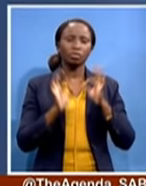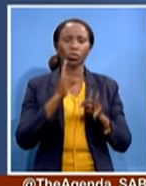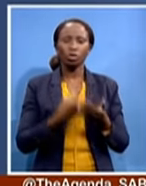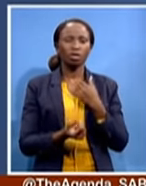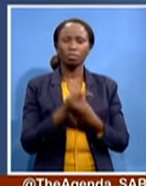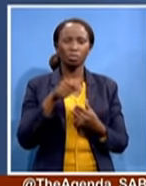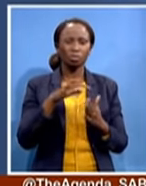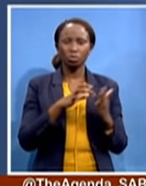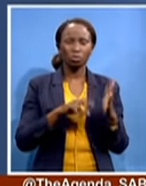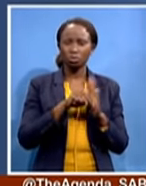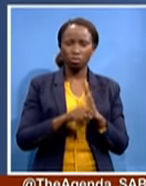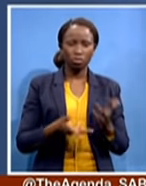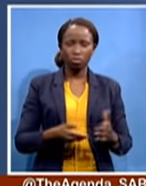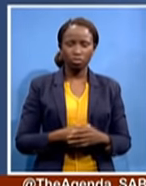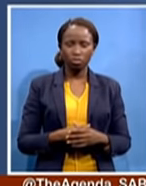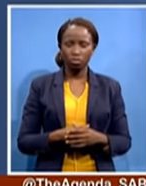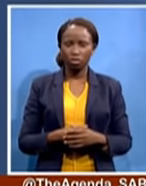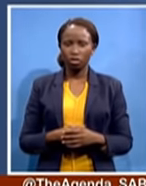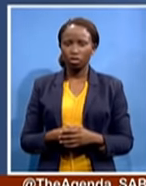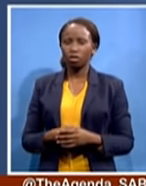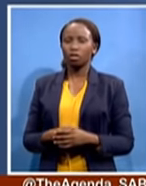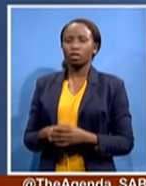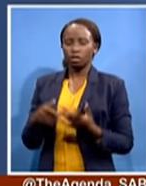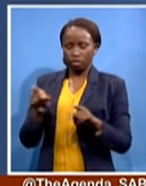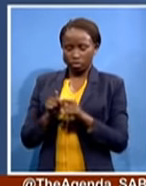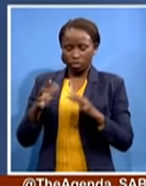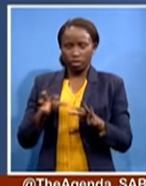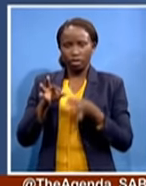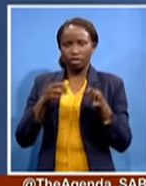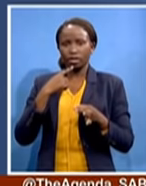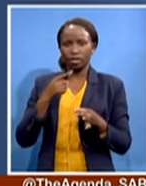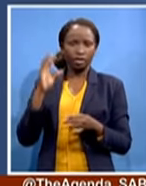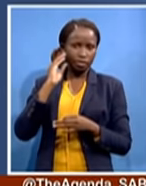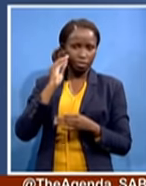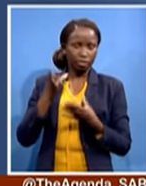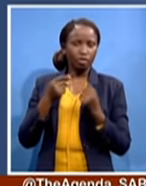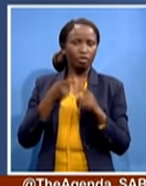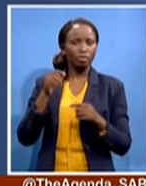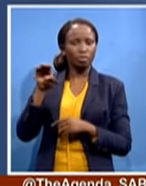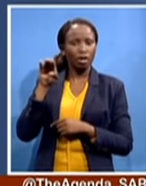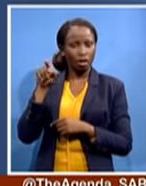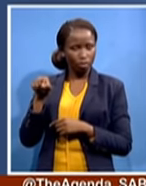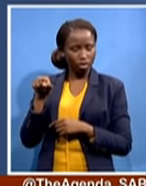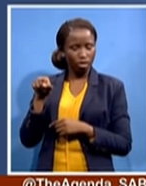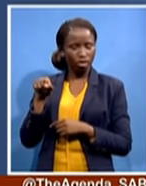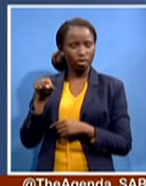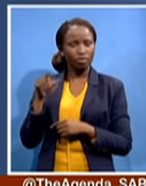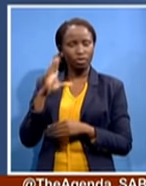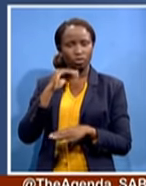have indicated, the information from Zimbabwe, I spoke to Fred Mosekiwa earlier on, is